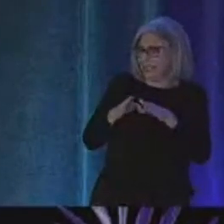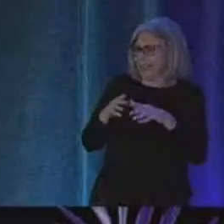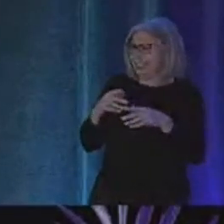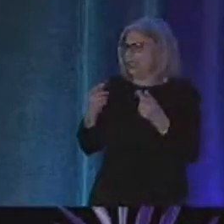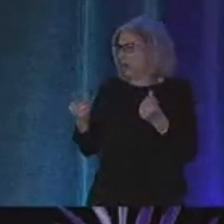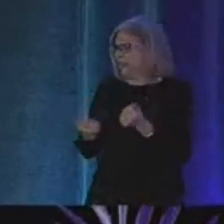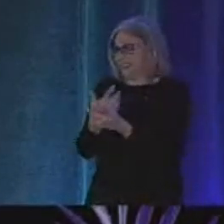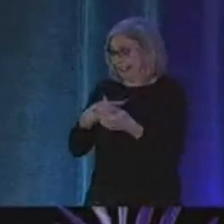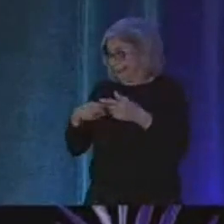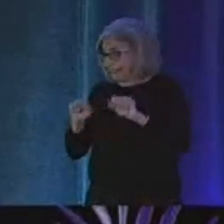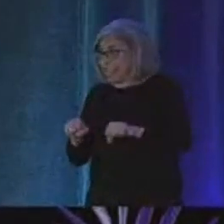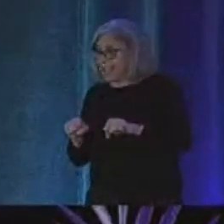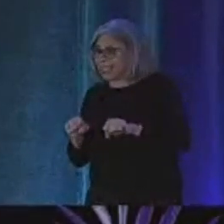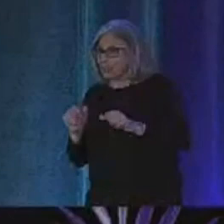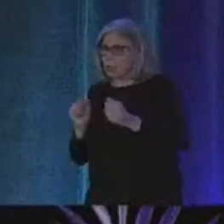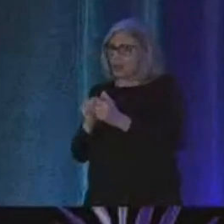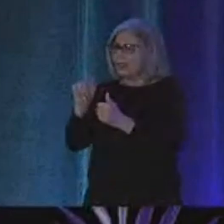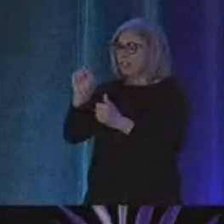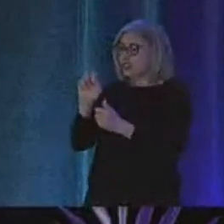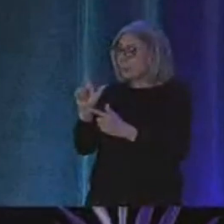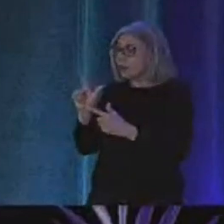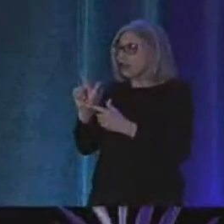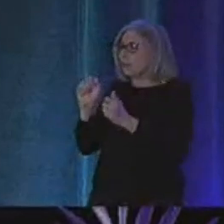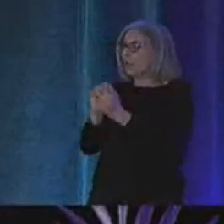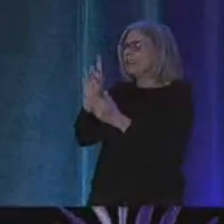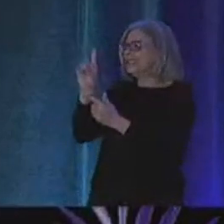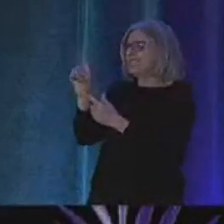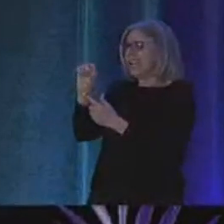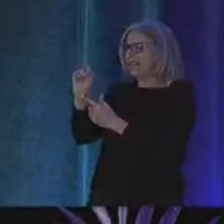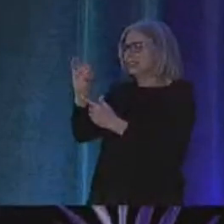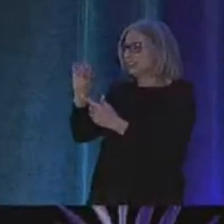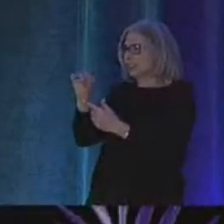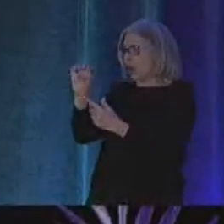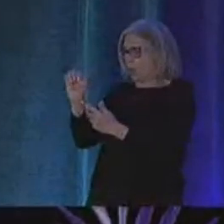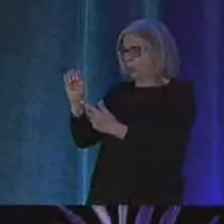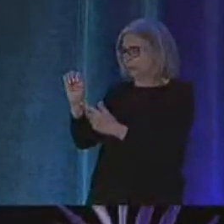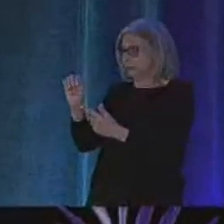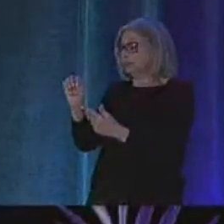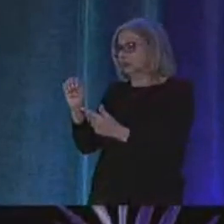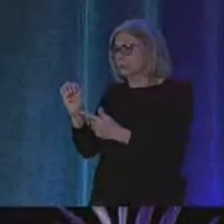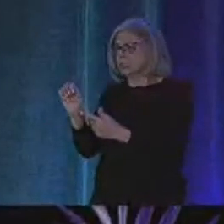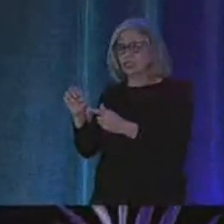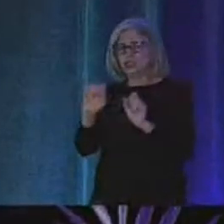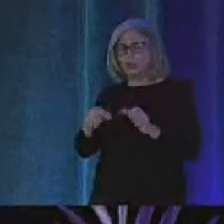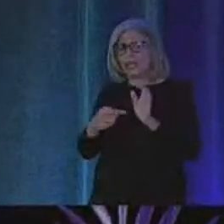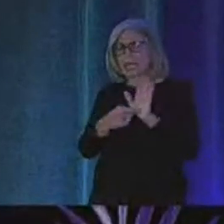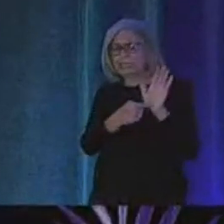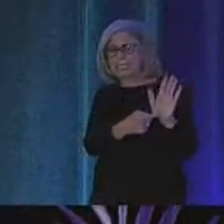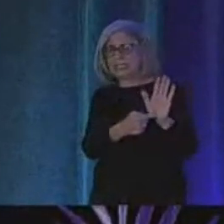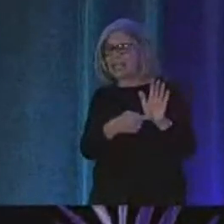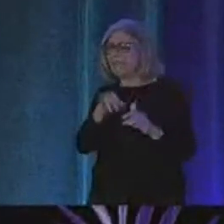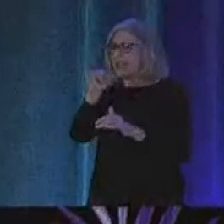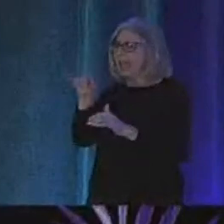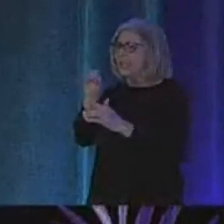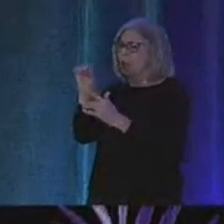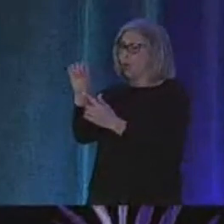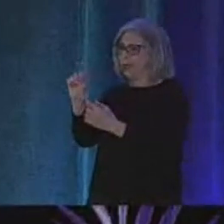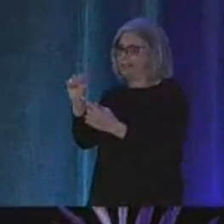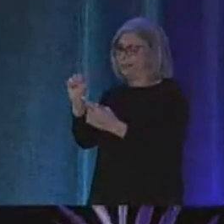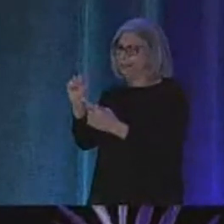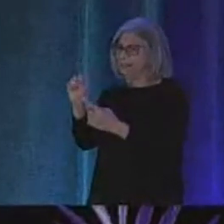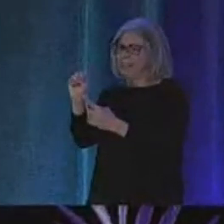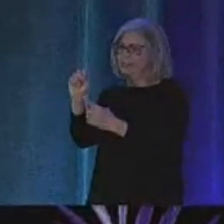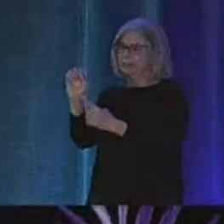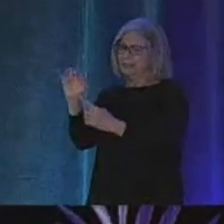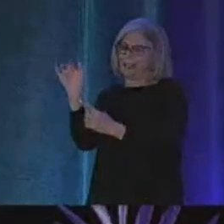from terminal and VS Code. And then we have simulators. So here you can see I have an iOS,